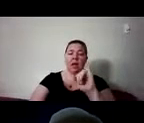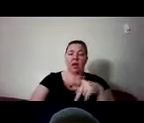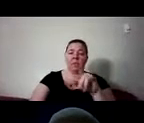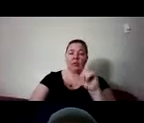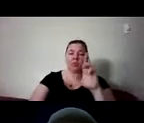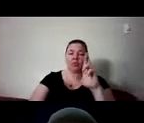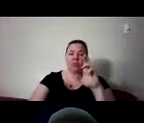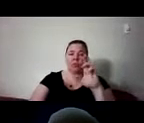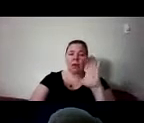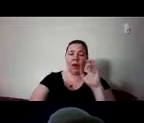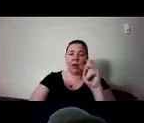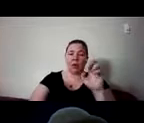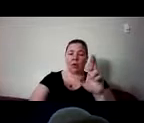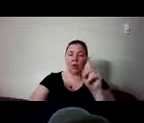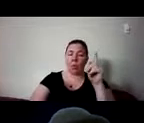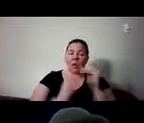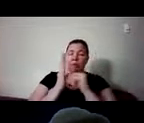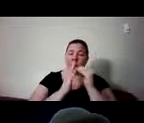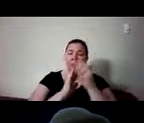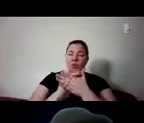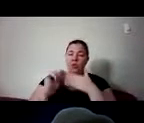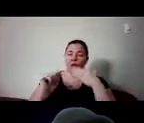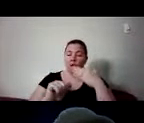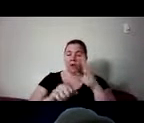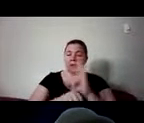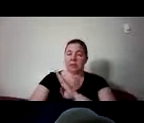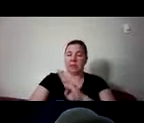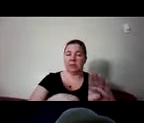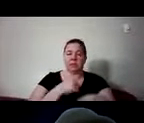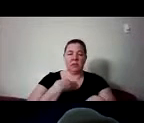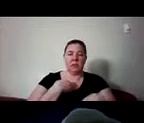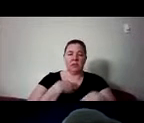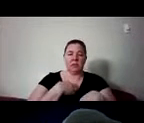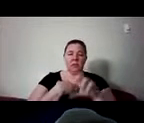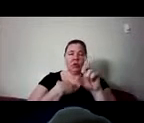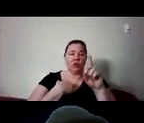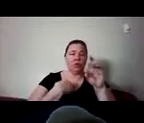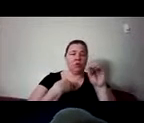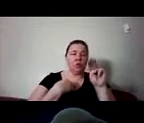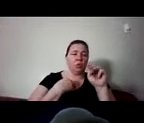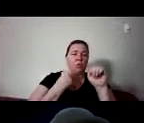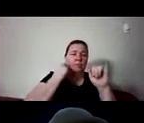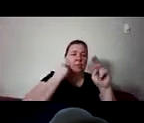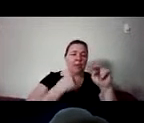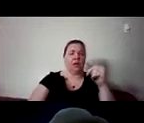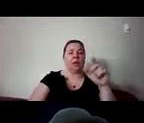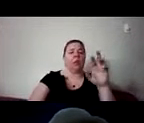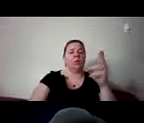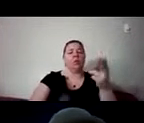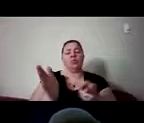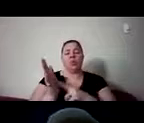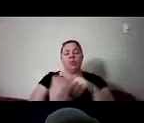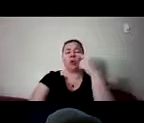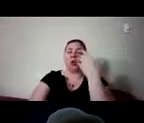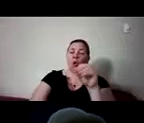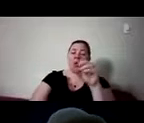in itself can be a billion-dollar business, okay? Now, domain registration, I talk about GoDaddy, right? I'm paying so much